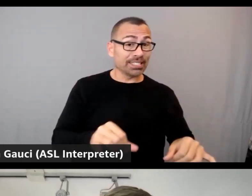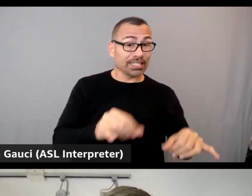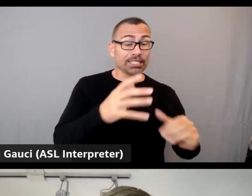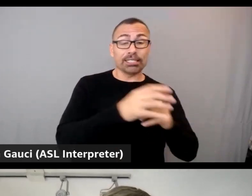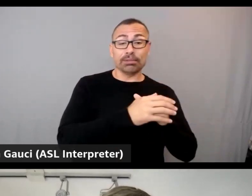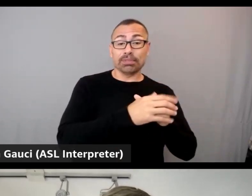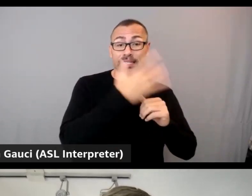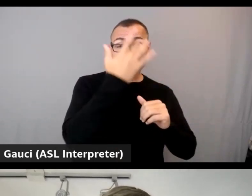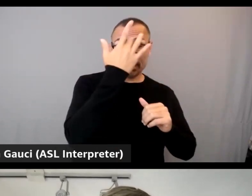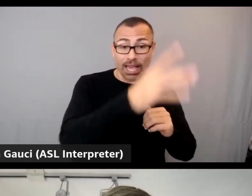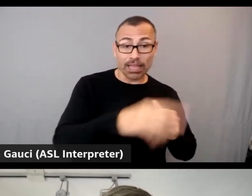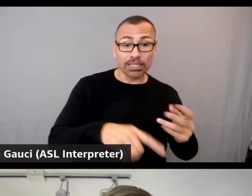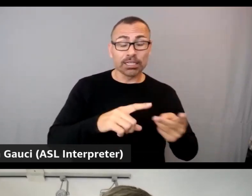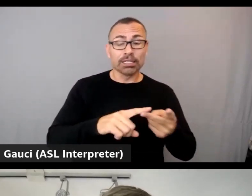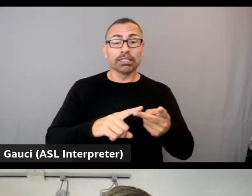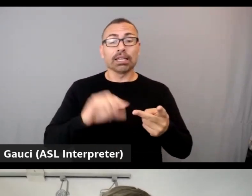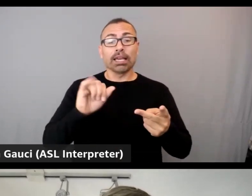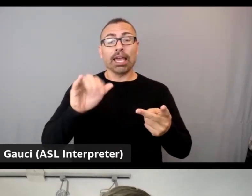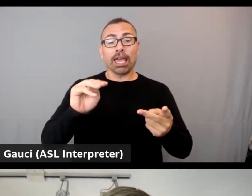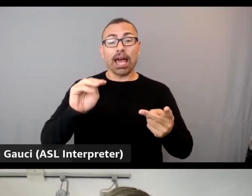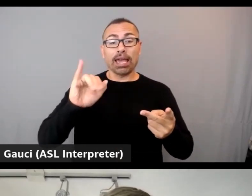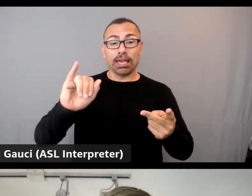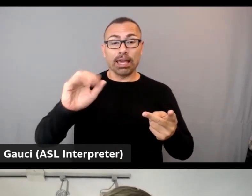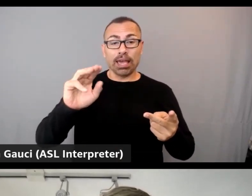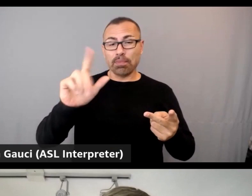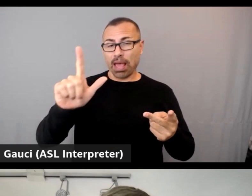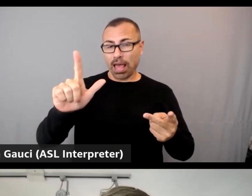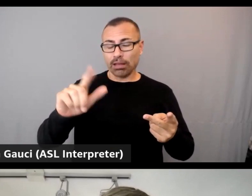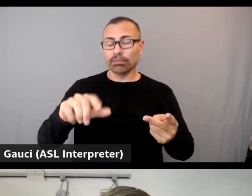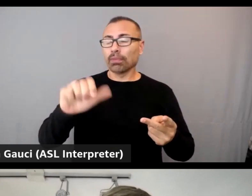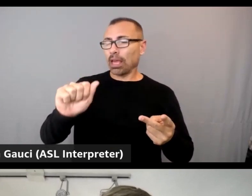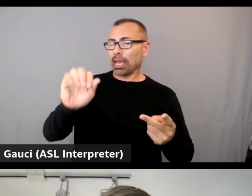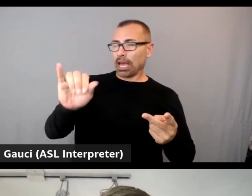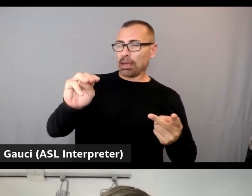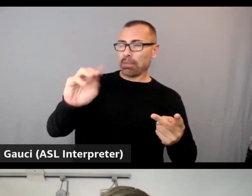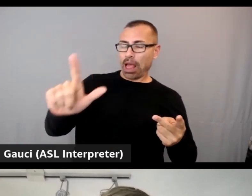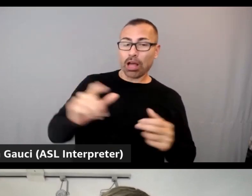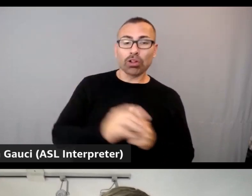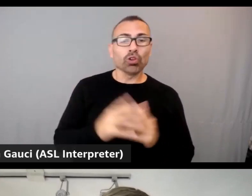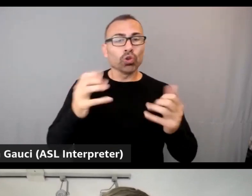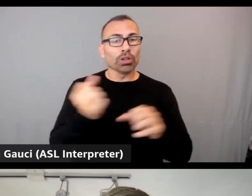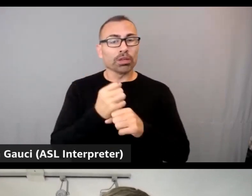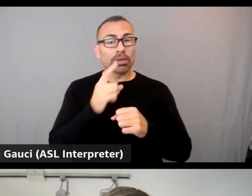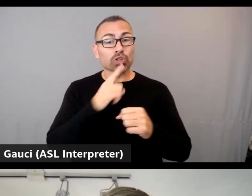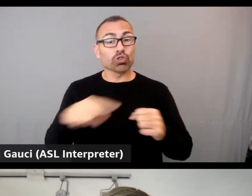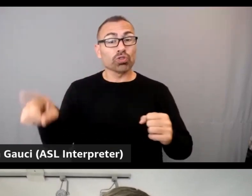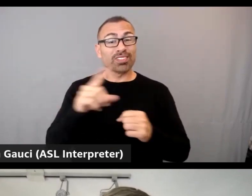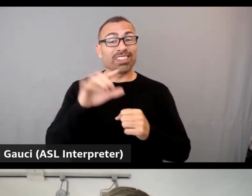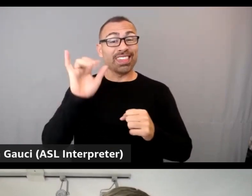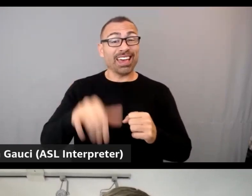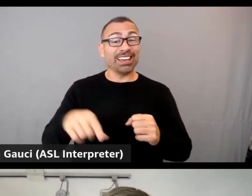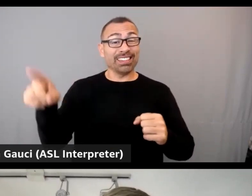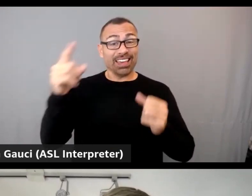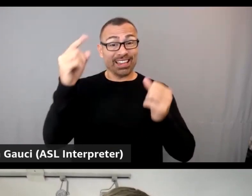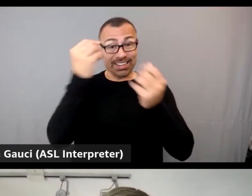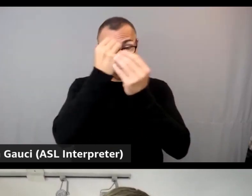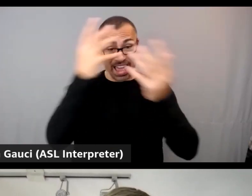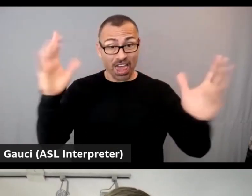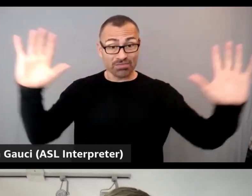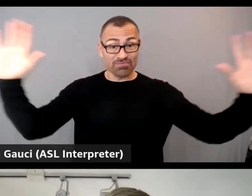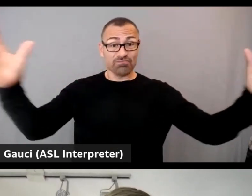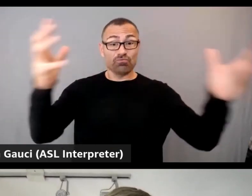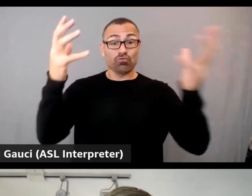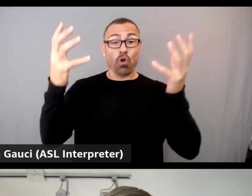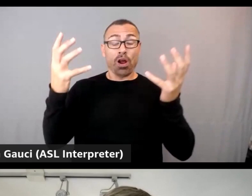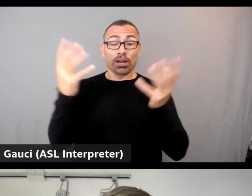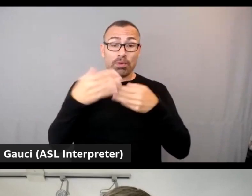raw data can find its way into a data lake or data warehouse so that further downstream applications, like QuickSight or